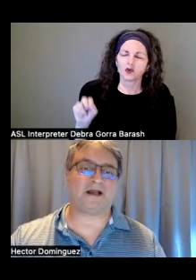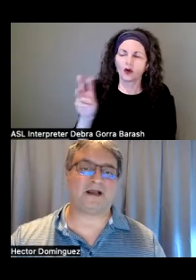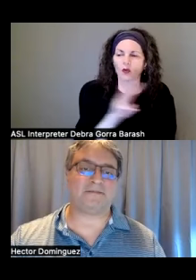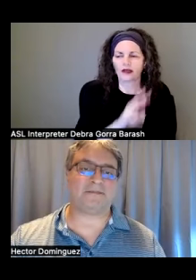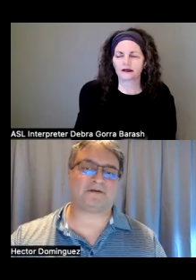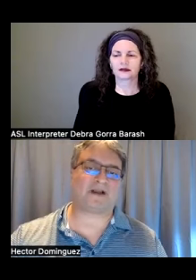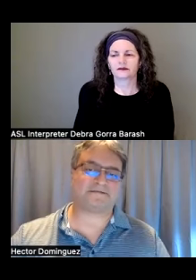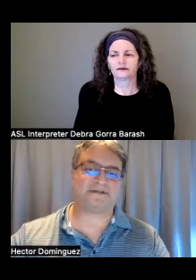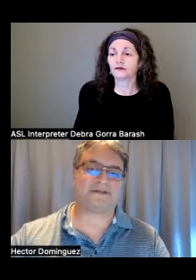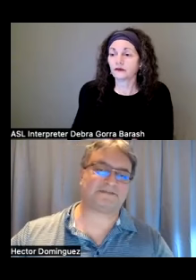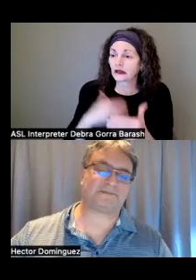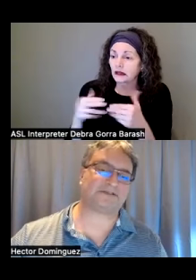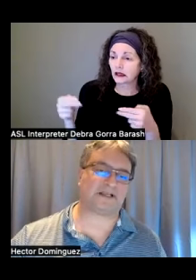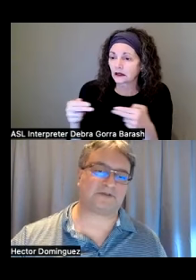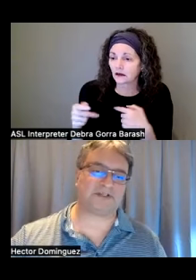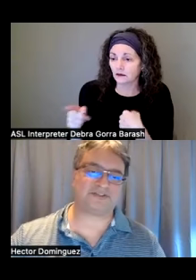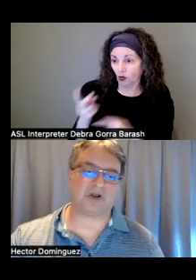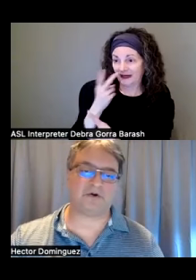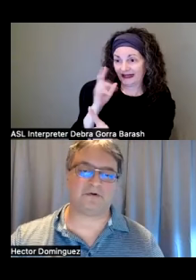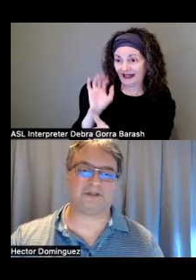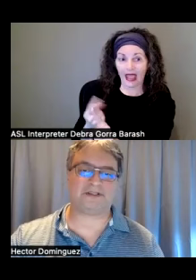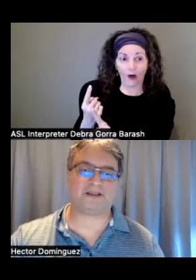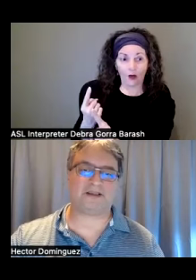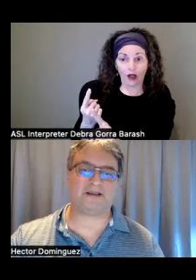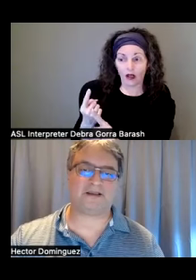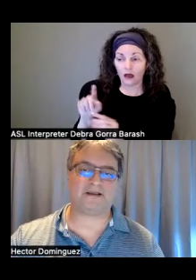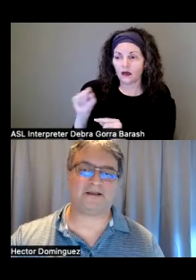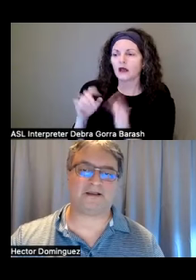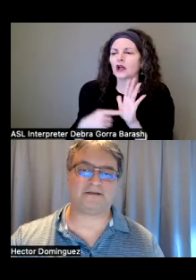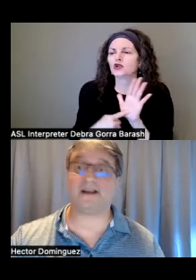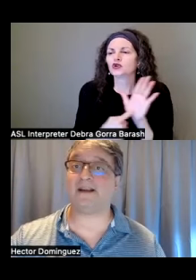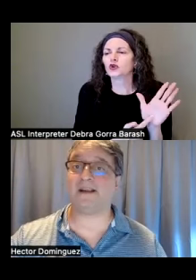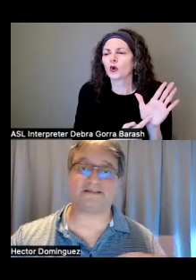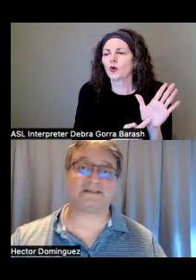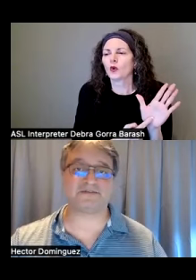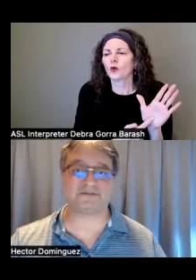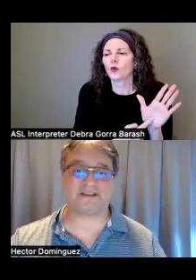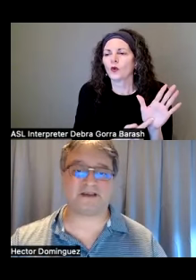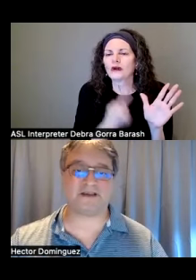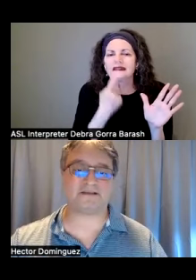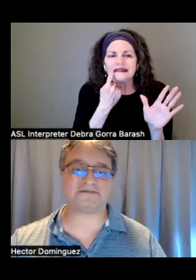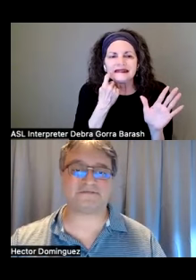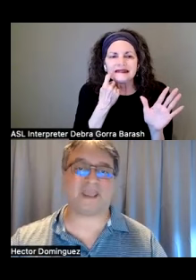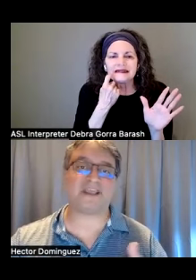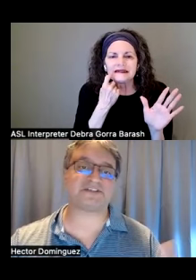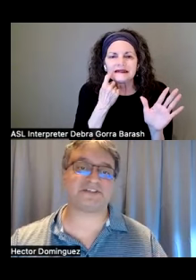These graphs, these plots actually show the latest